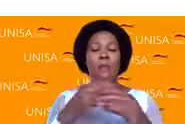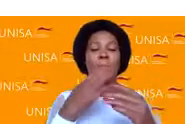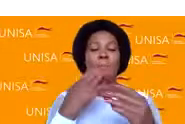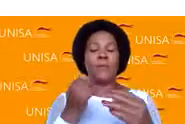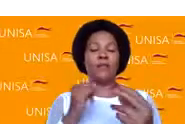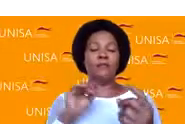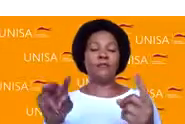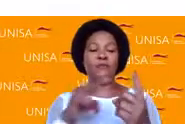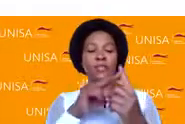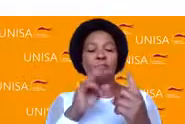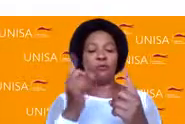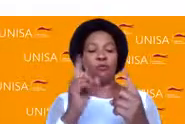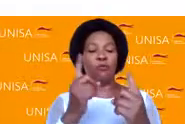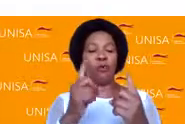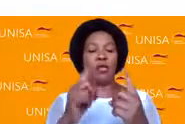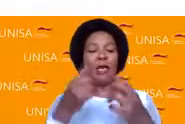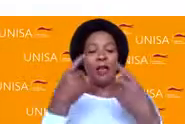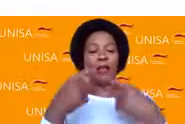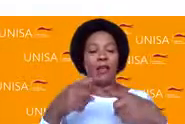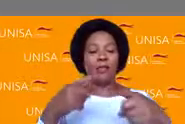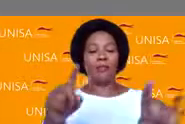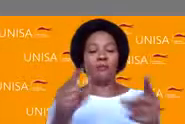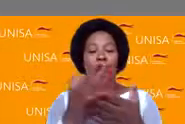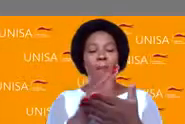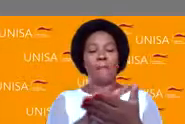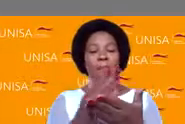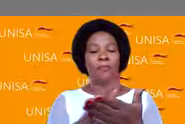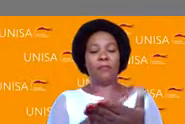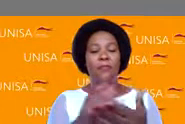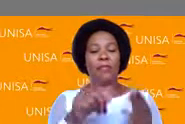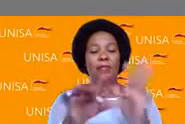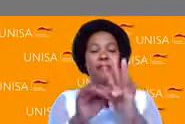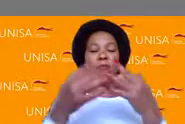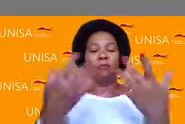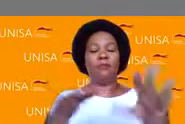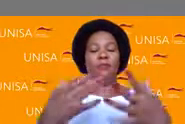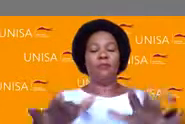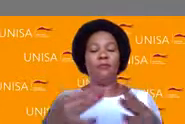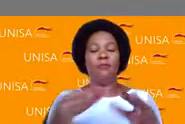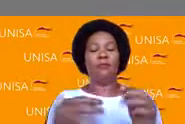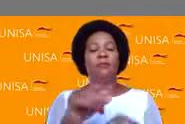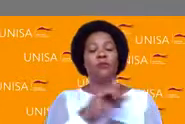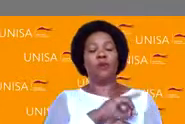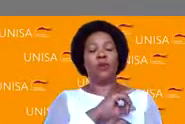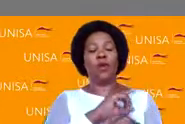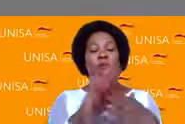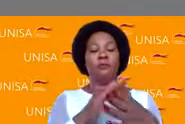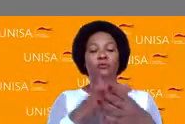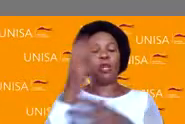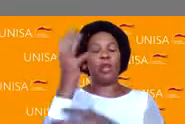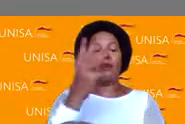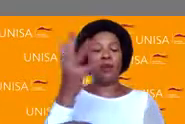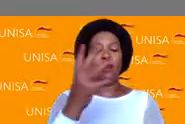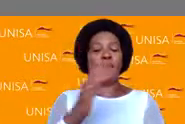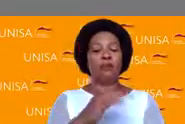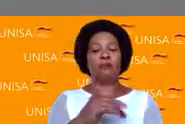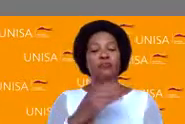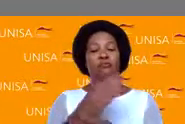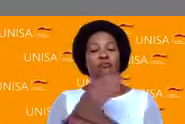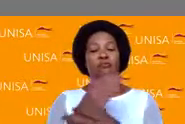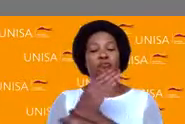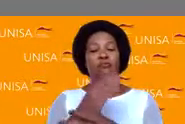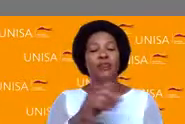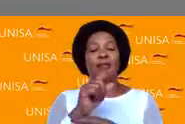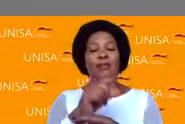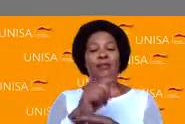your announcements page for a section, and it's very important as they lecturers will also let you know if there's an extension